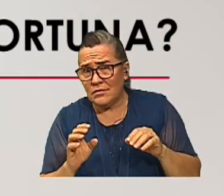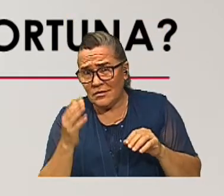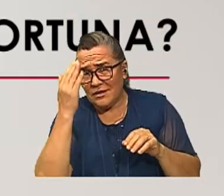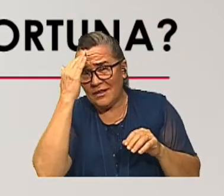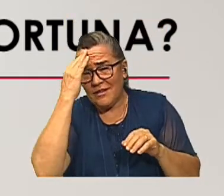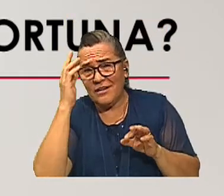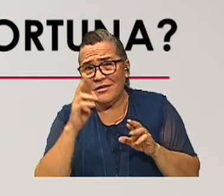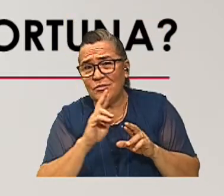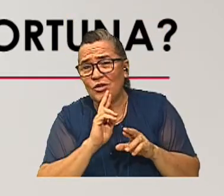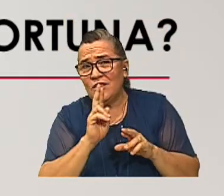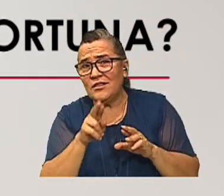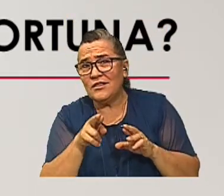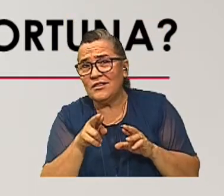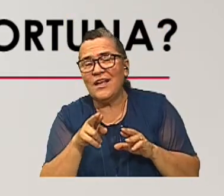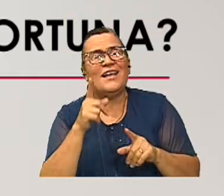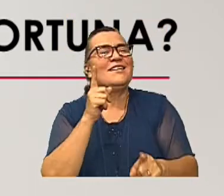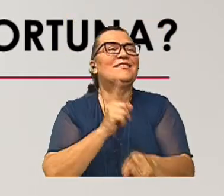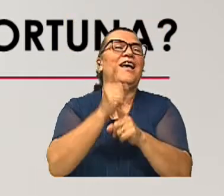answer?